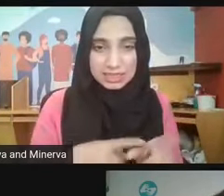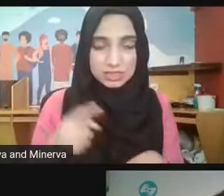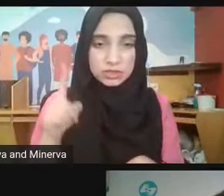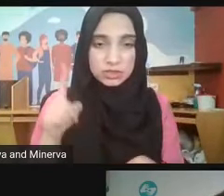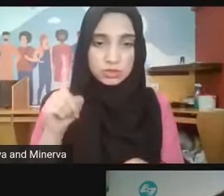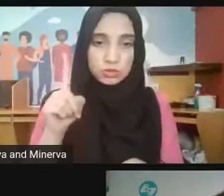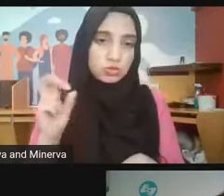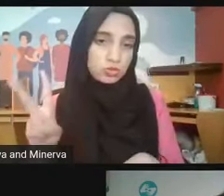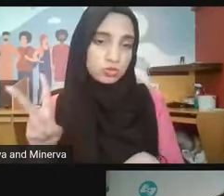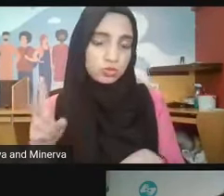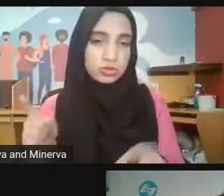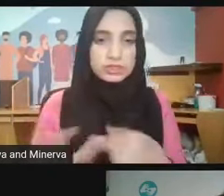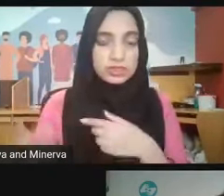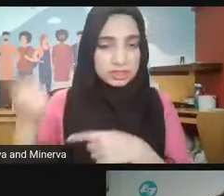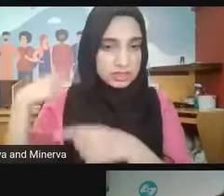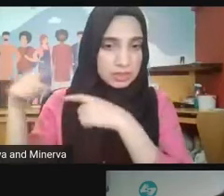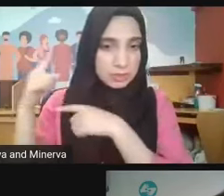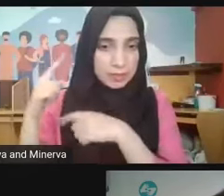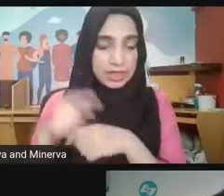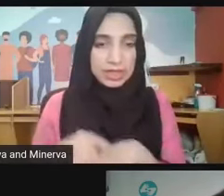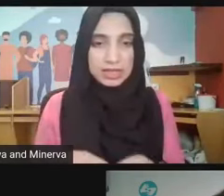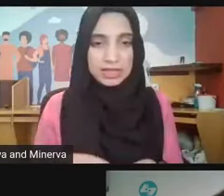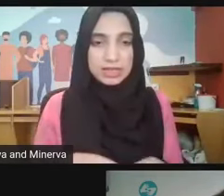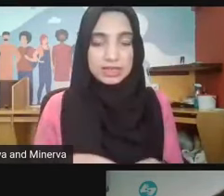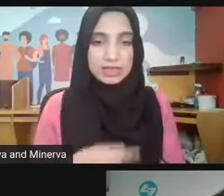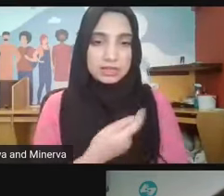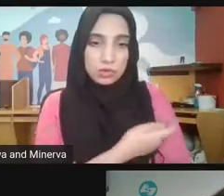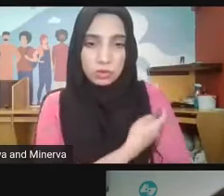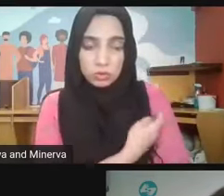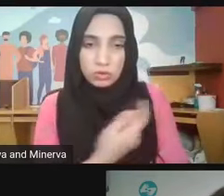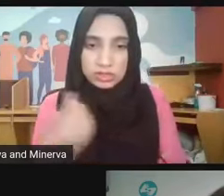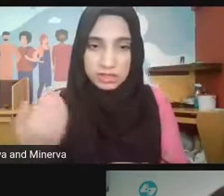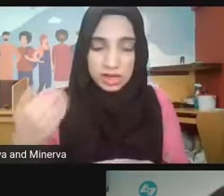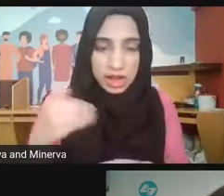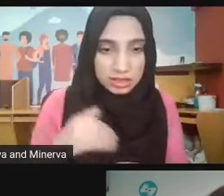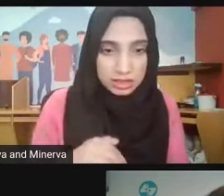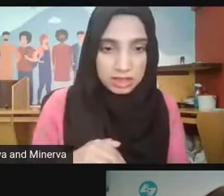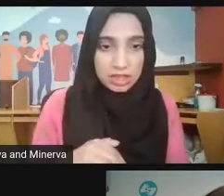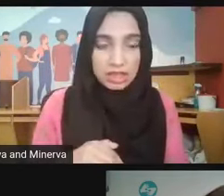approached our company to manufacture a